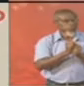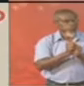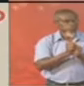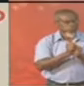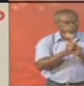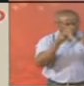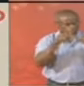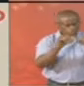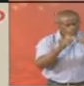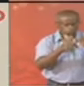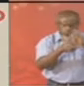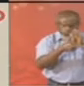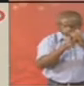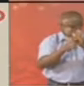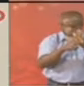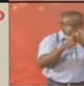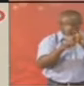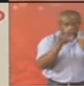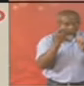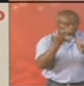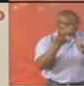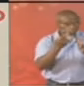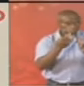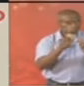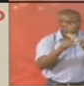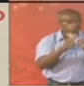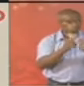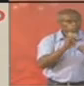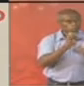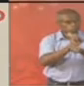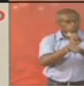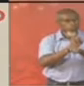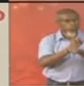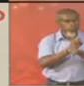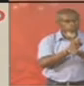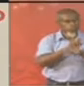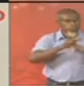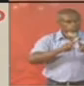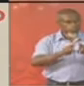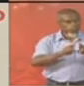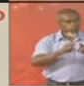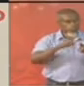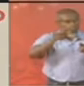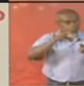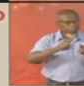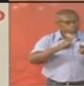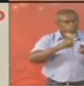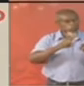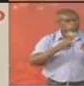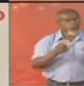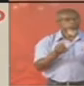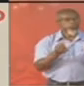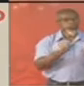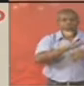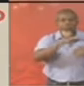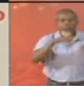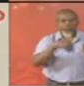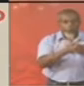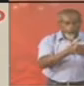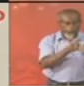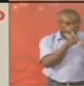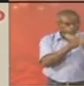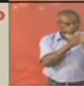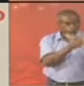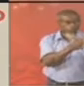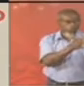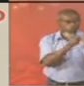what remains necessary and what doesn't. But the multi-layered approach, the hygiene, the masks, the